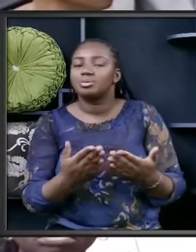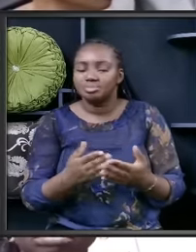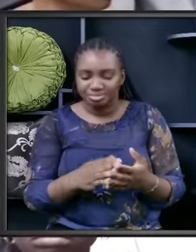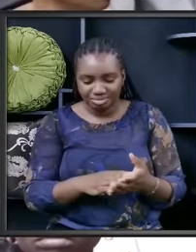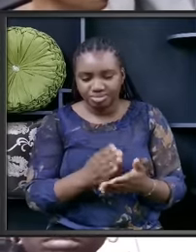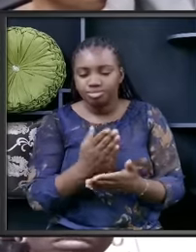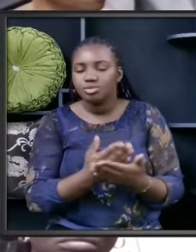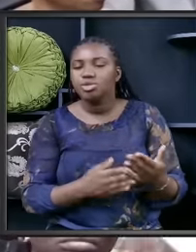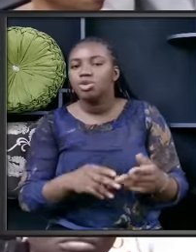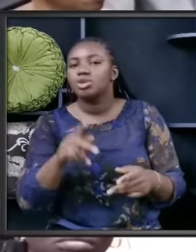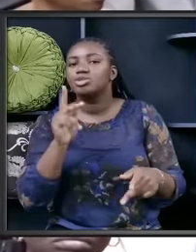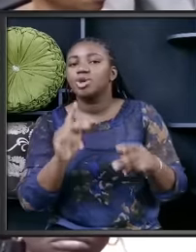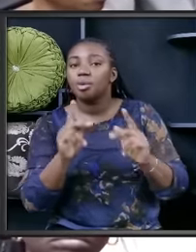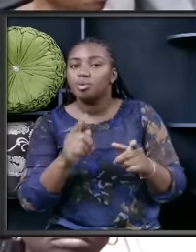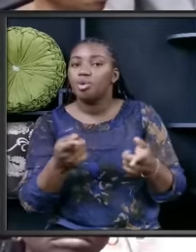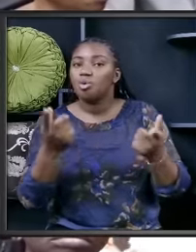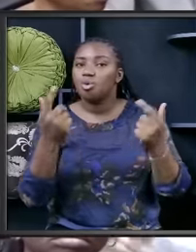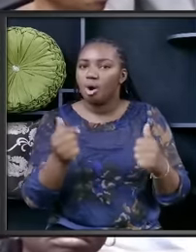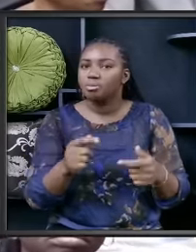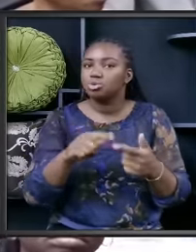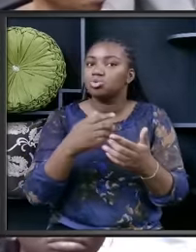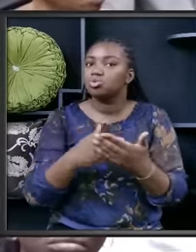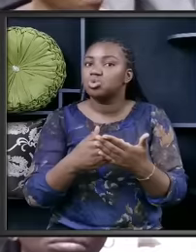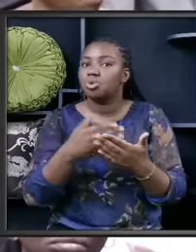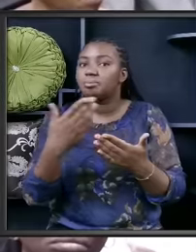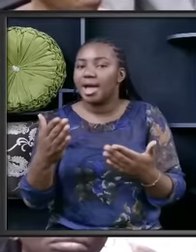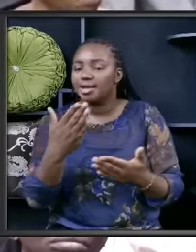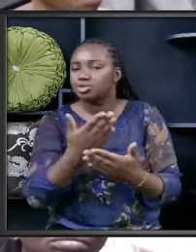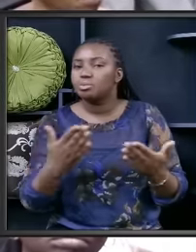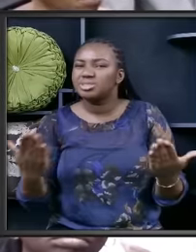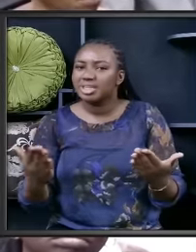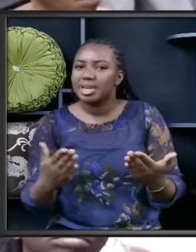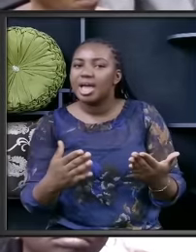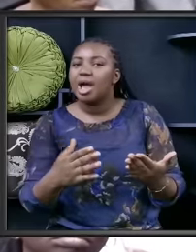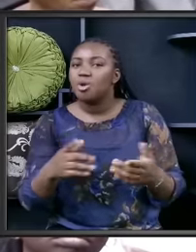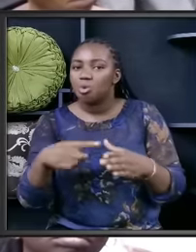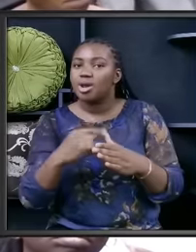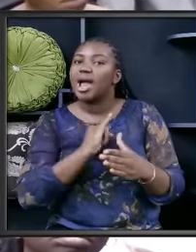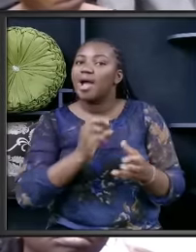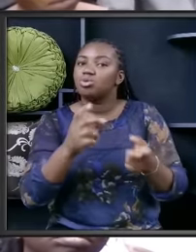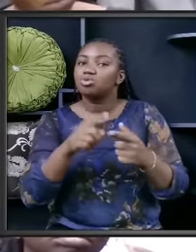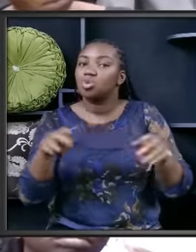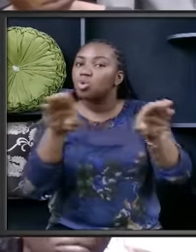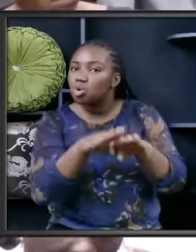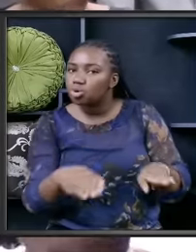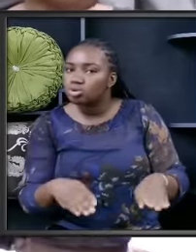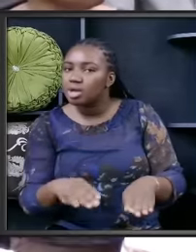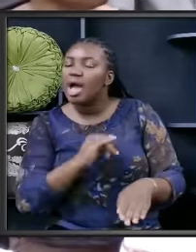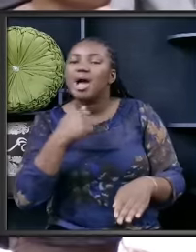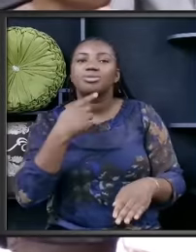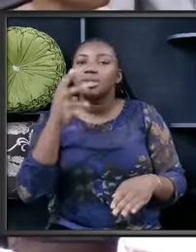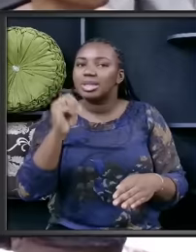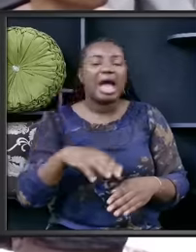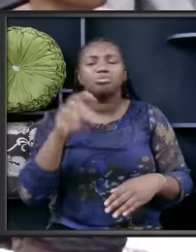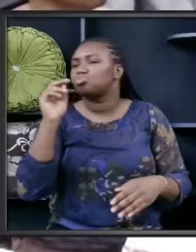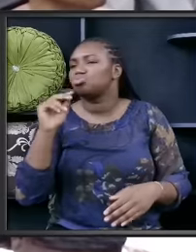them, I beg. The person go, they travel tomorrow, they may send me clothes, That day, I go, they get one medical